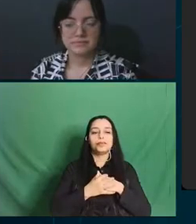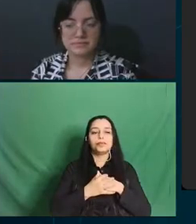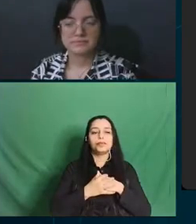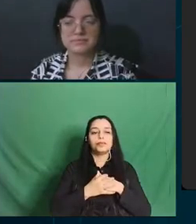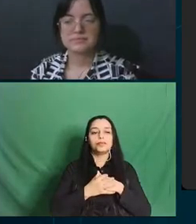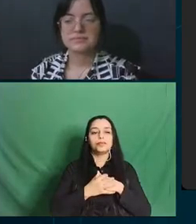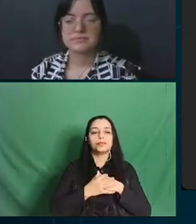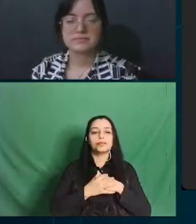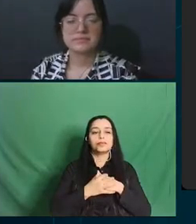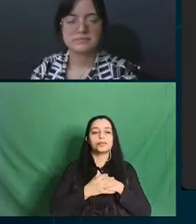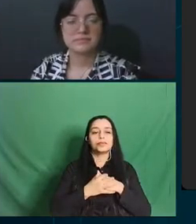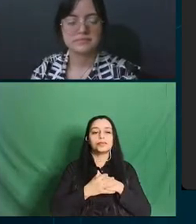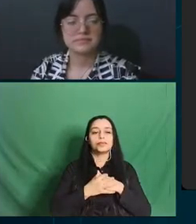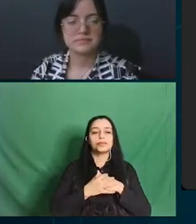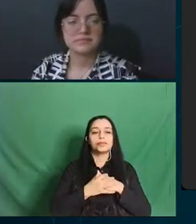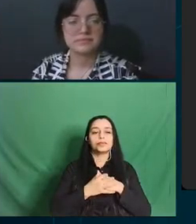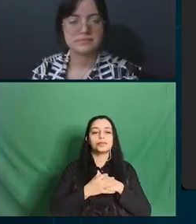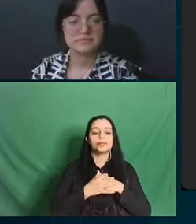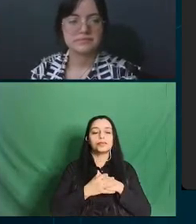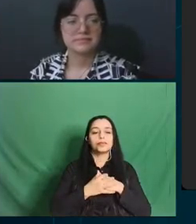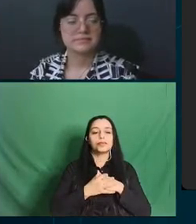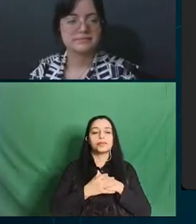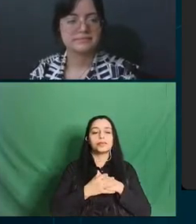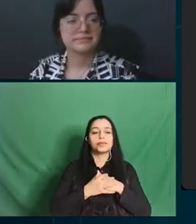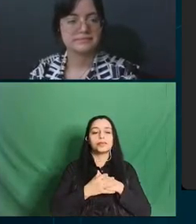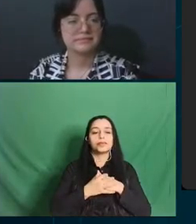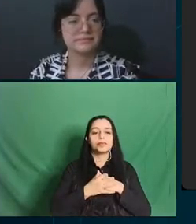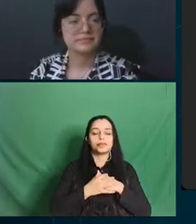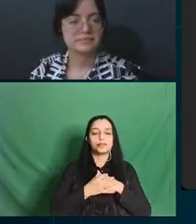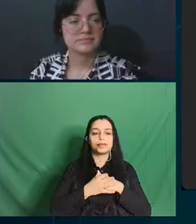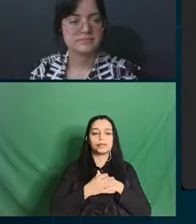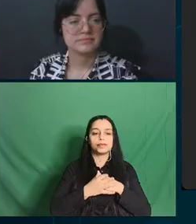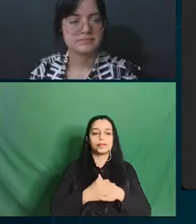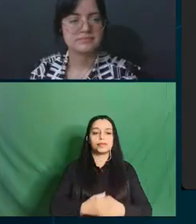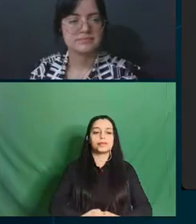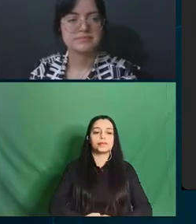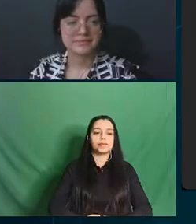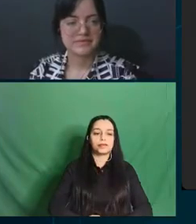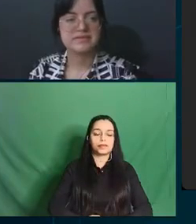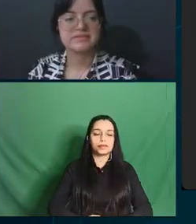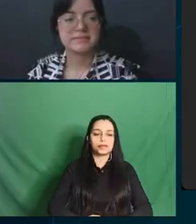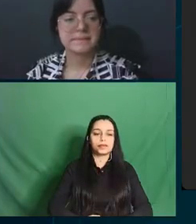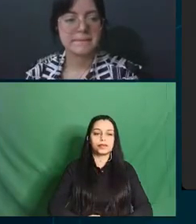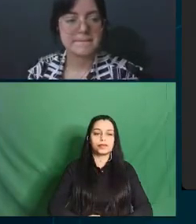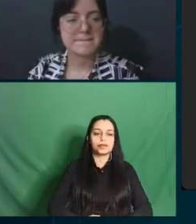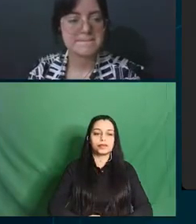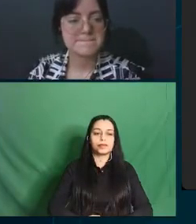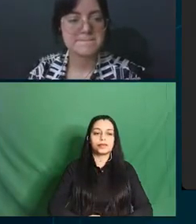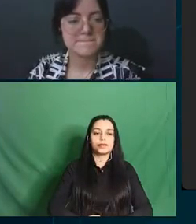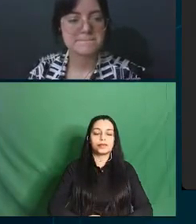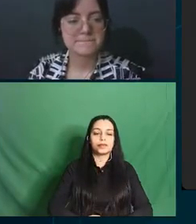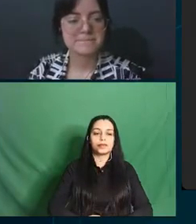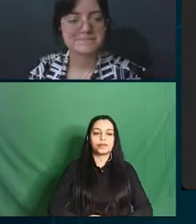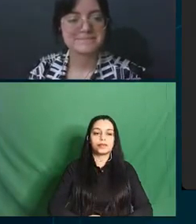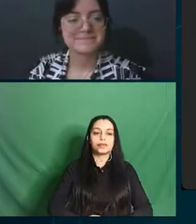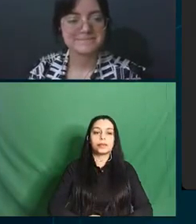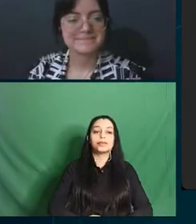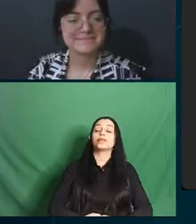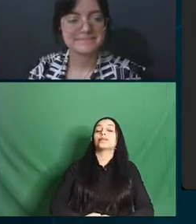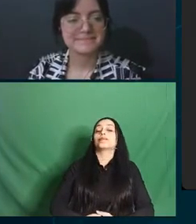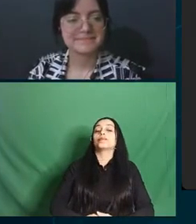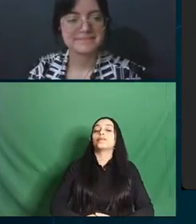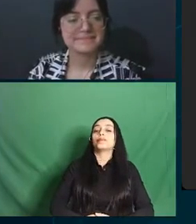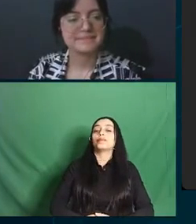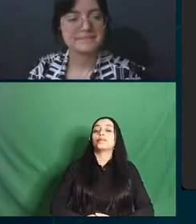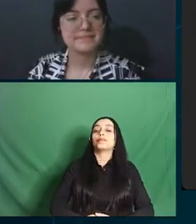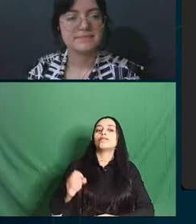Yeah, I think the one thing that I'd add there, and I think it's Olga, right? Yeah, it is Olga,